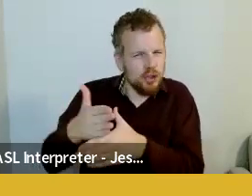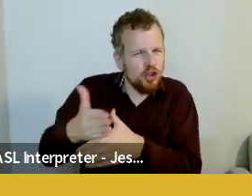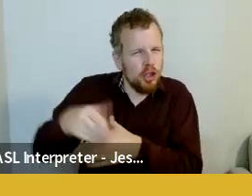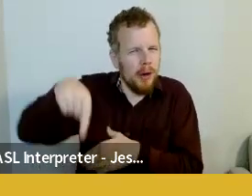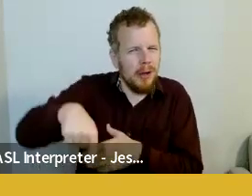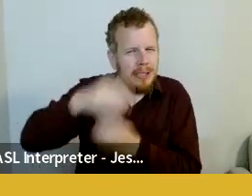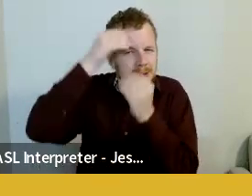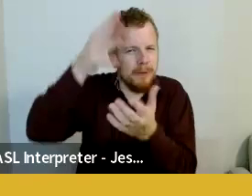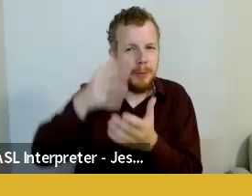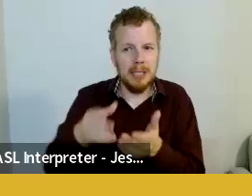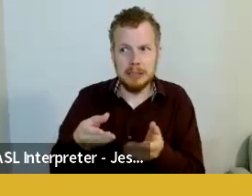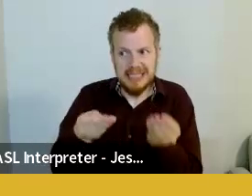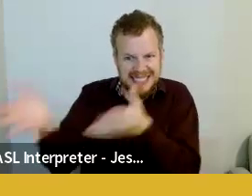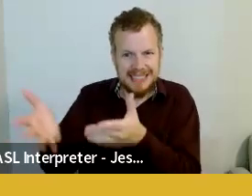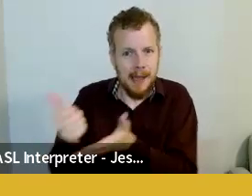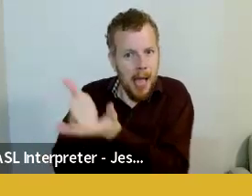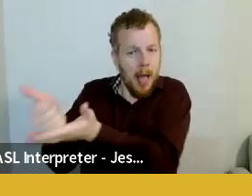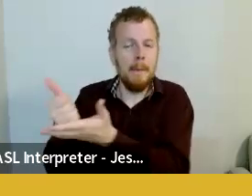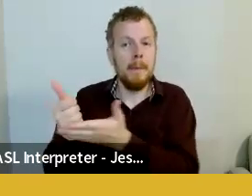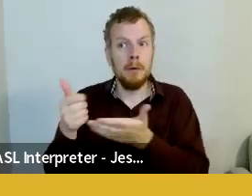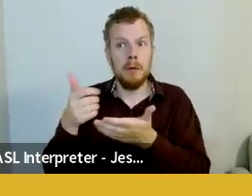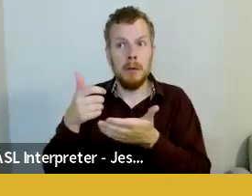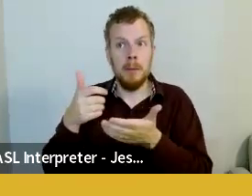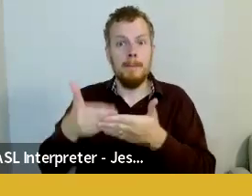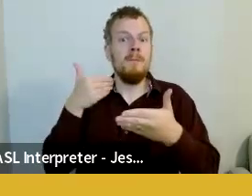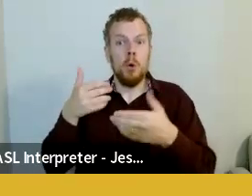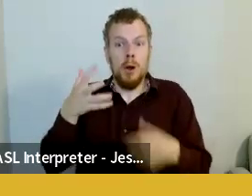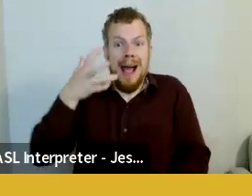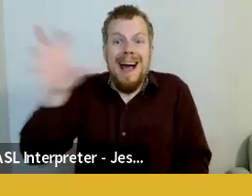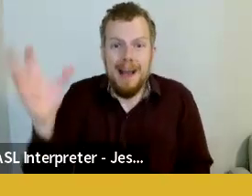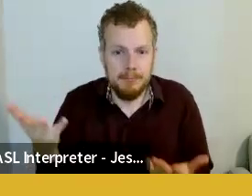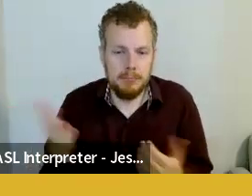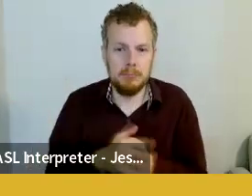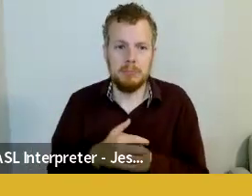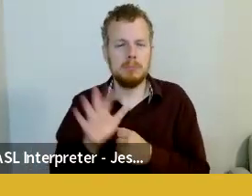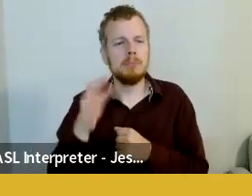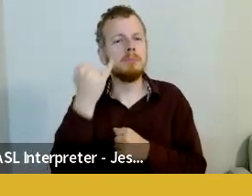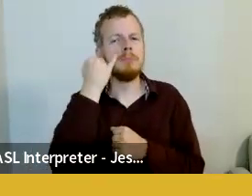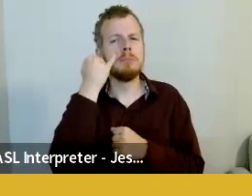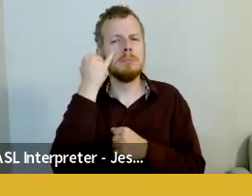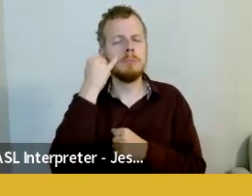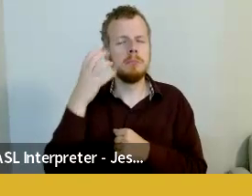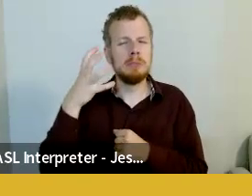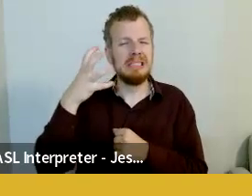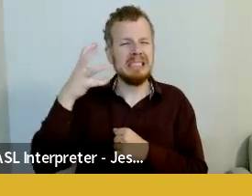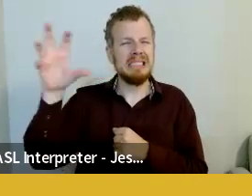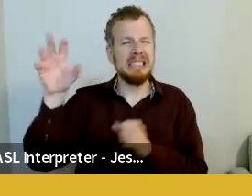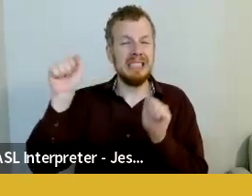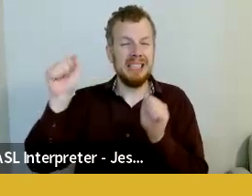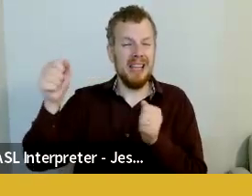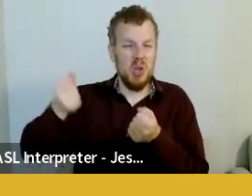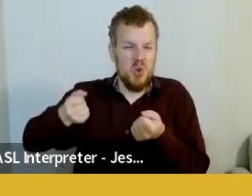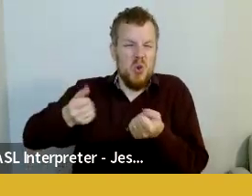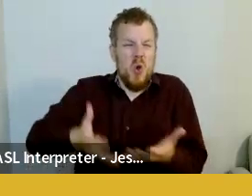and help protect them before it gets really hot. So excessive heat can also worsen other pre-existing